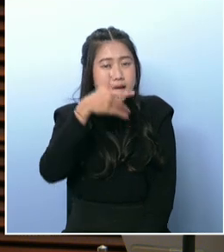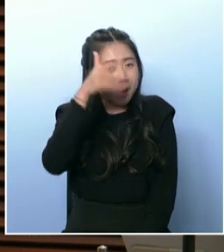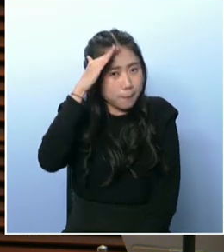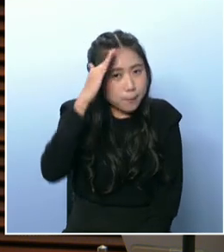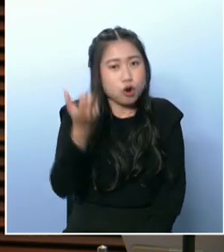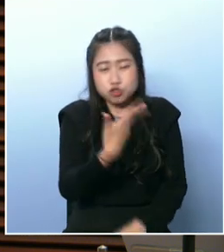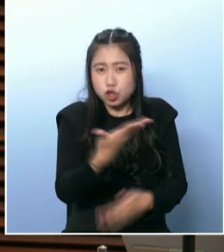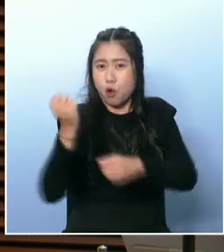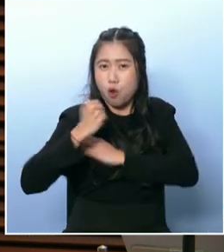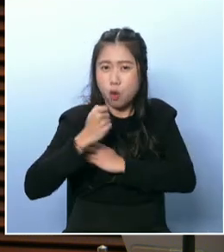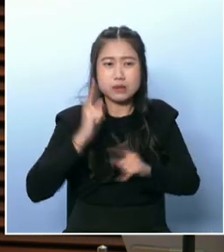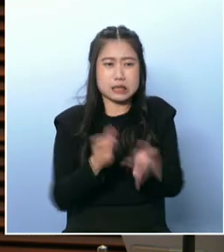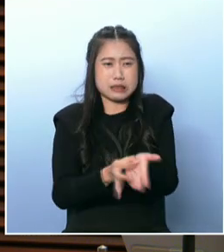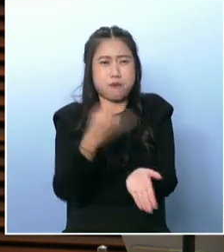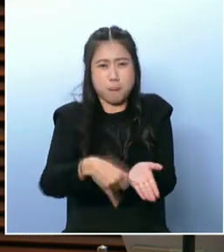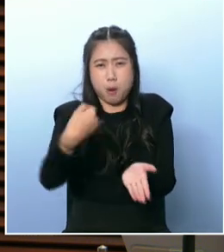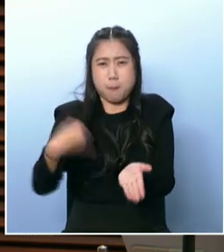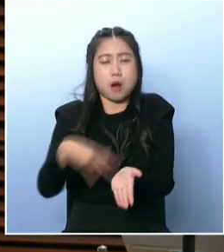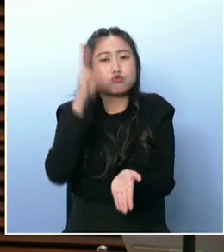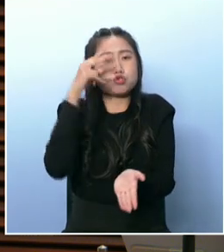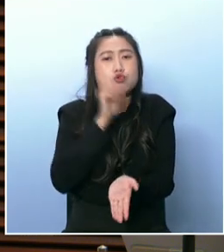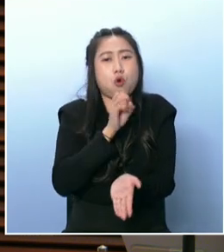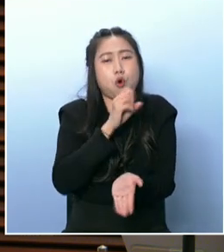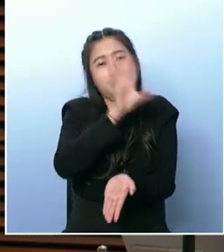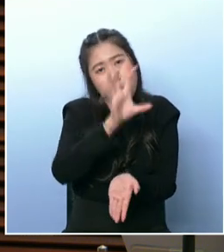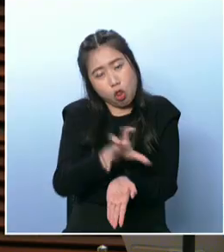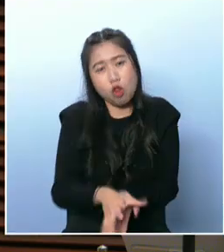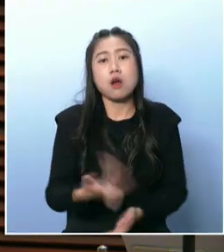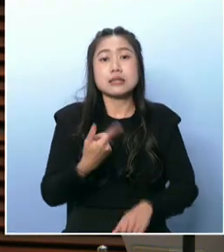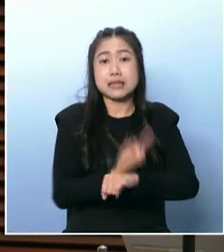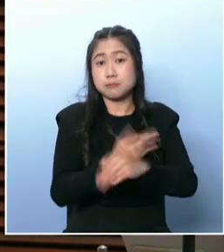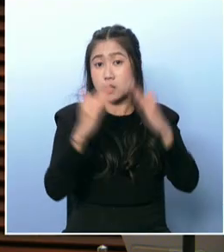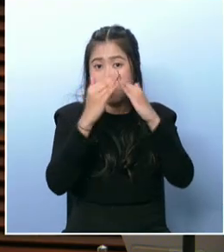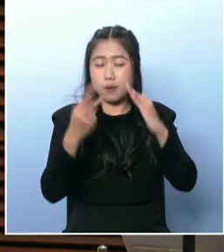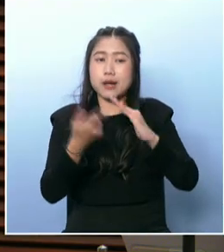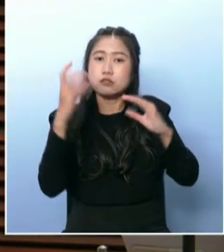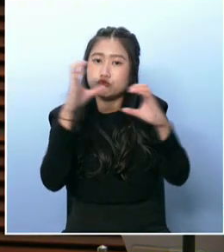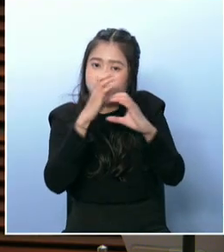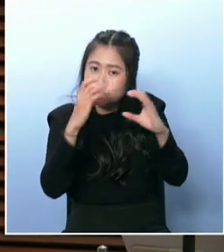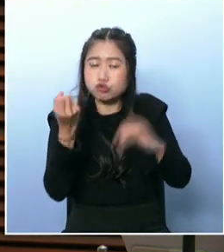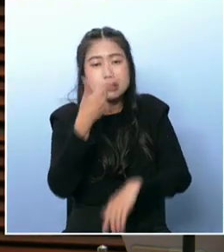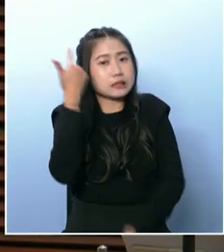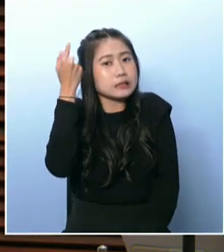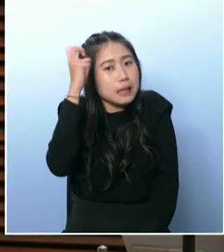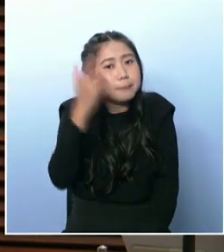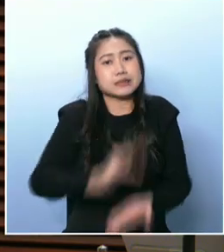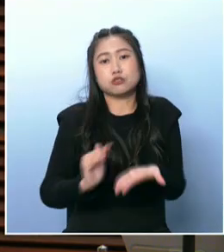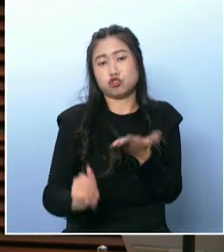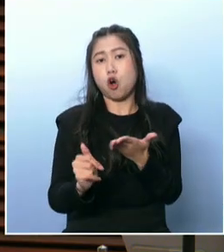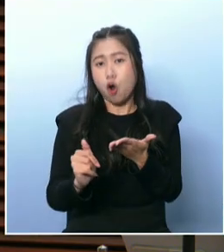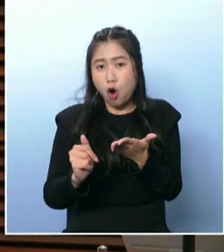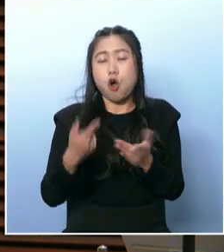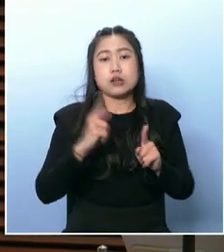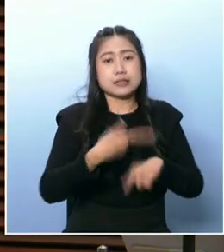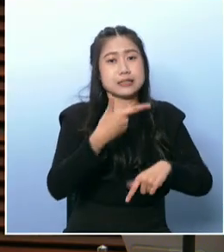the market. So please be more proactive and try to identify suitable ones and purchase them. I also hope the administration will